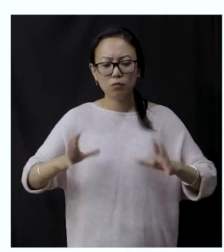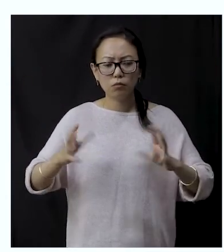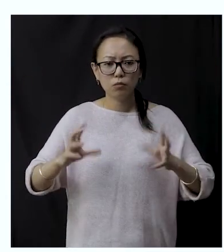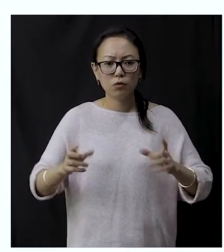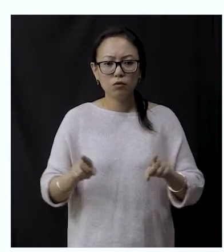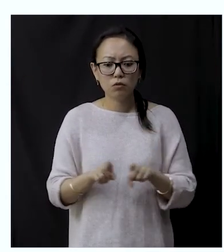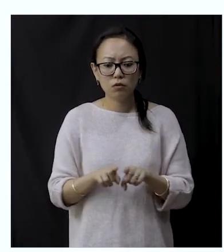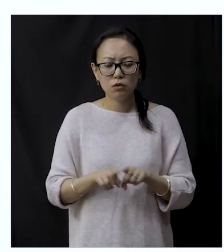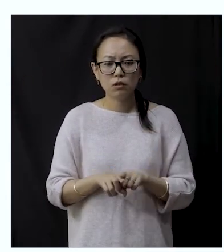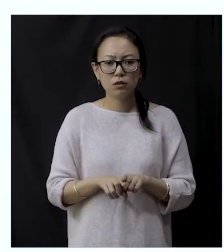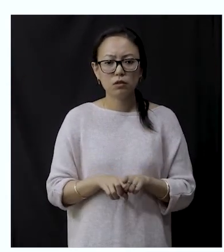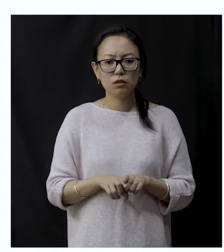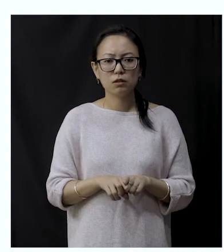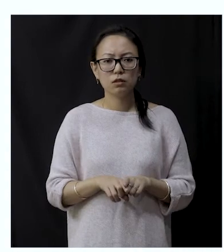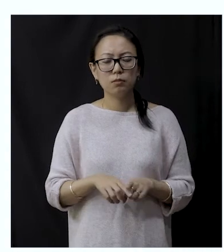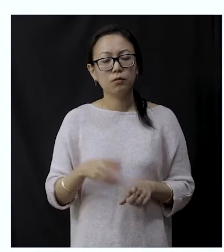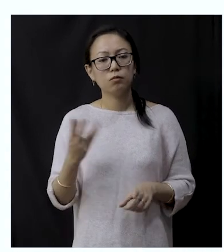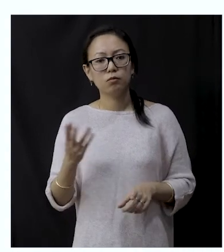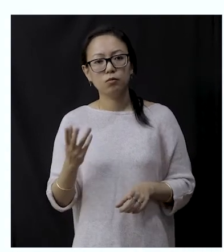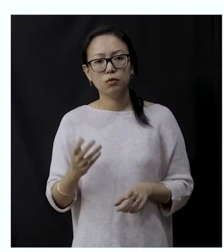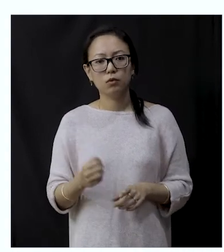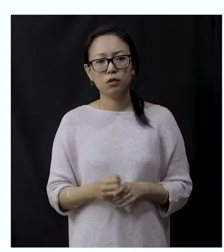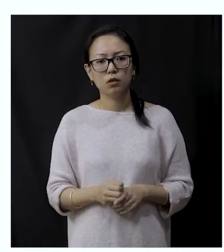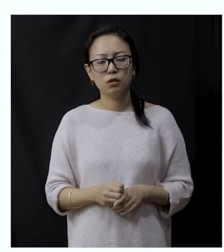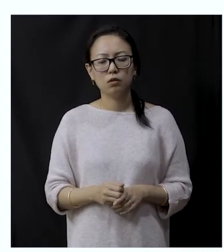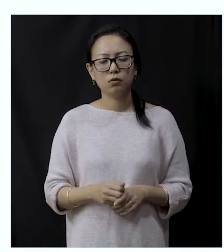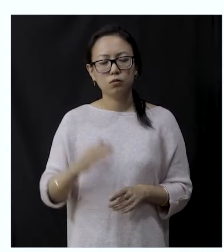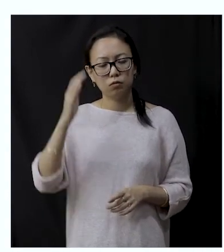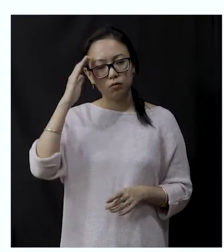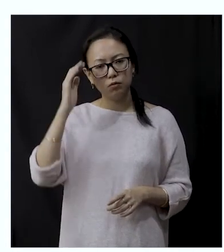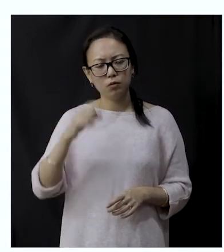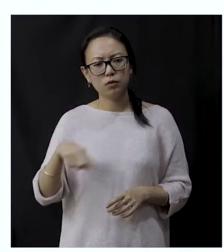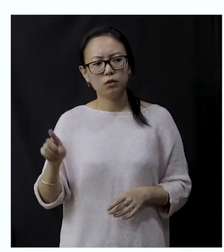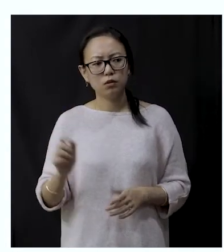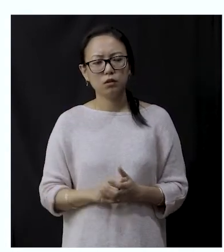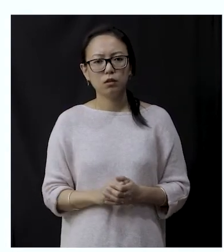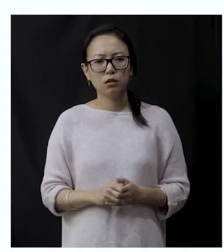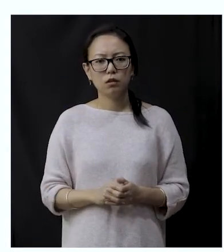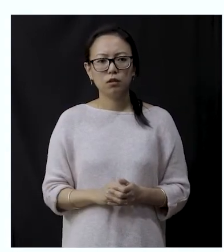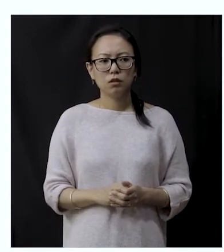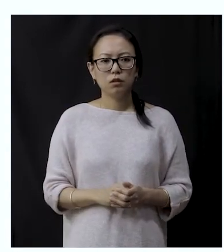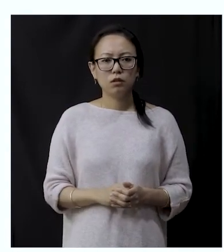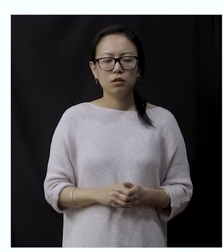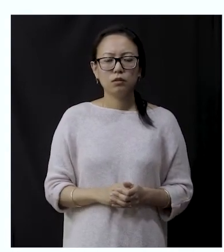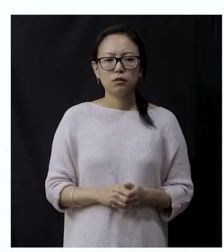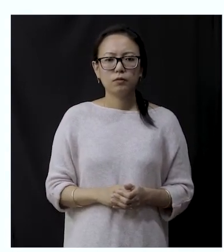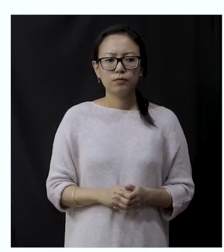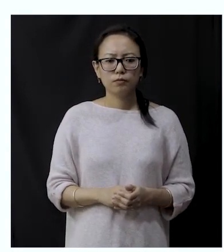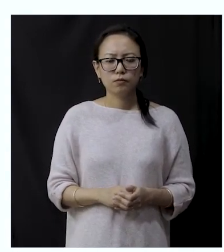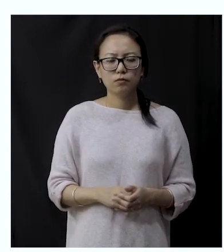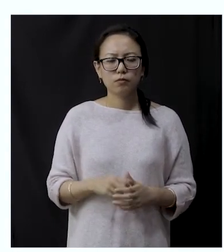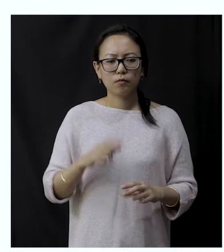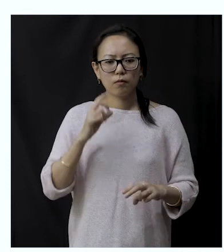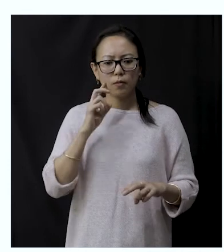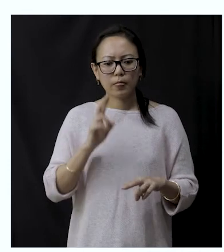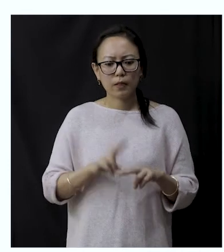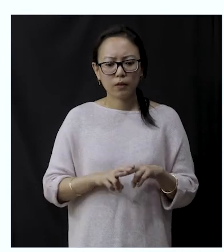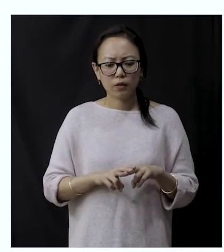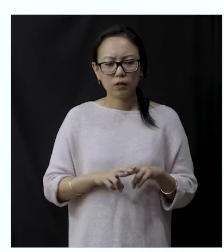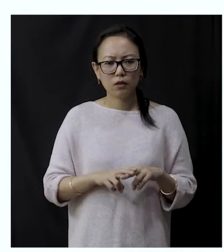house or the surrounding that we live, it's plain. We see hilly, right? How is that